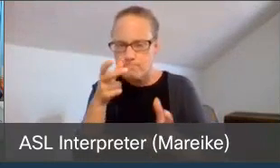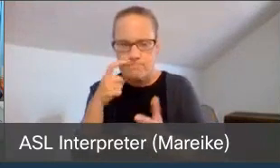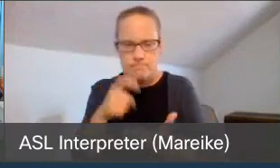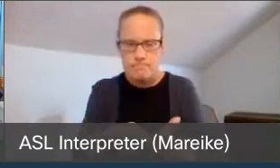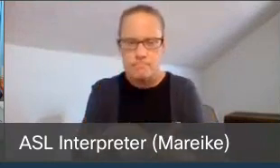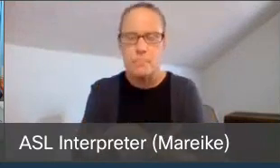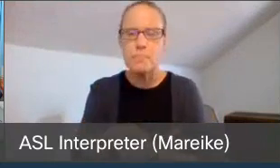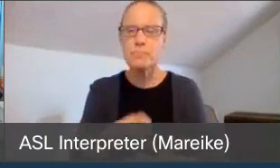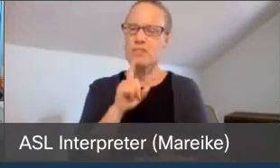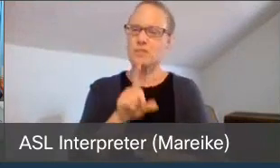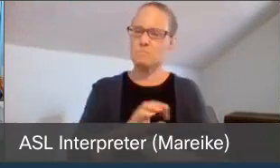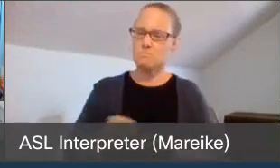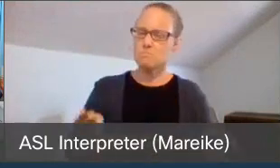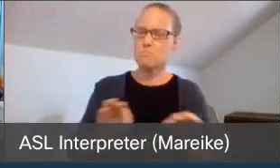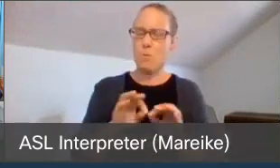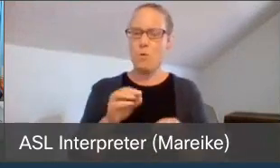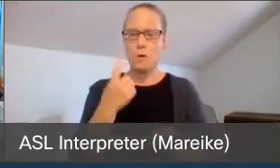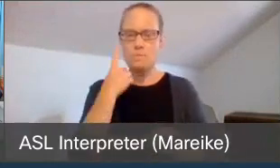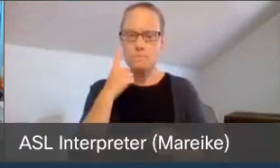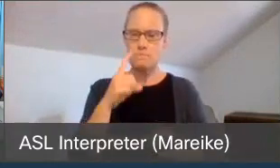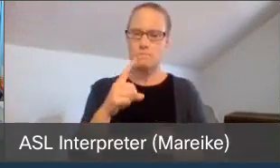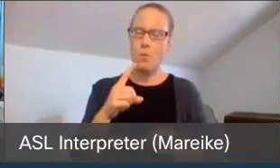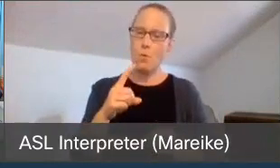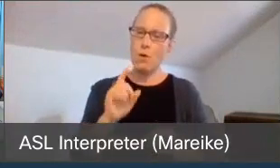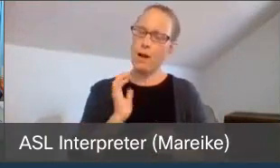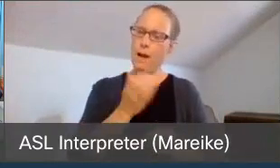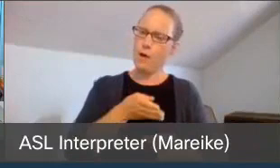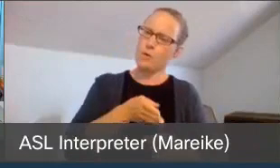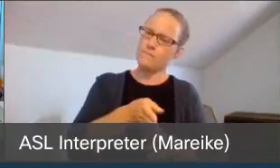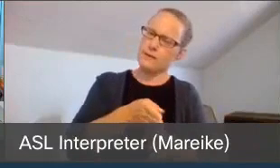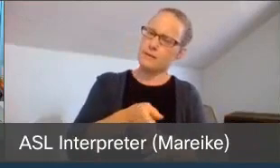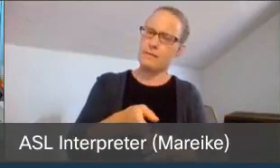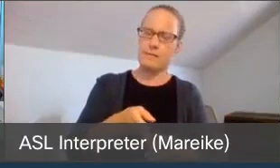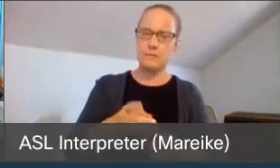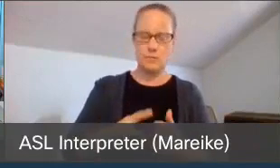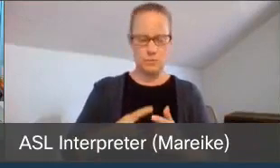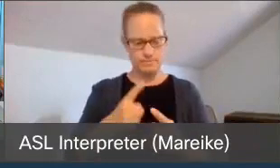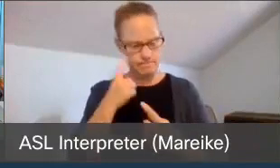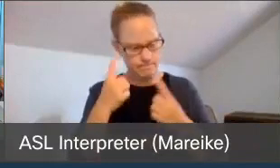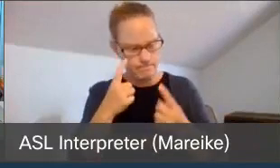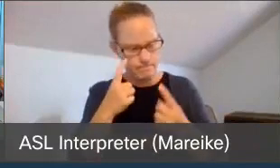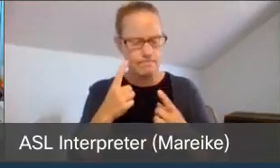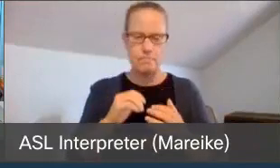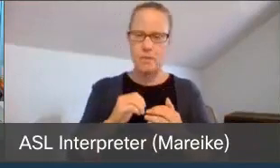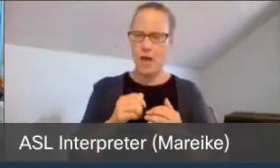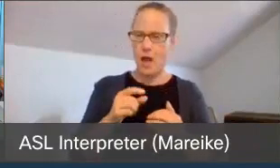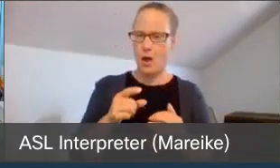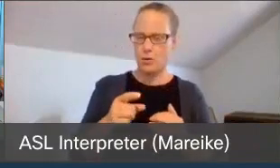really is important for the field to be thinking about, and how you see things moving forward? Because I know